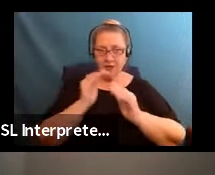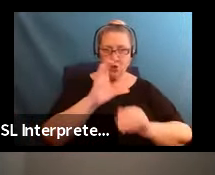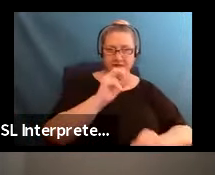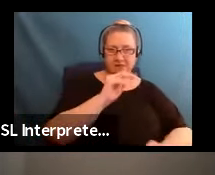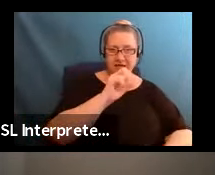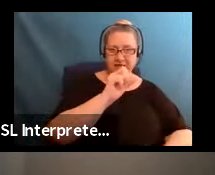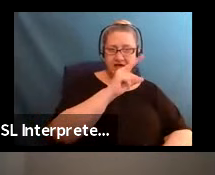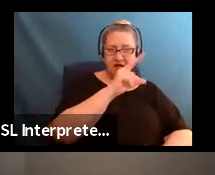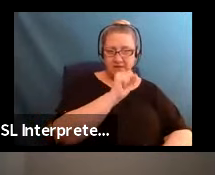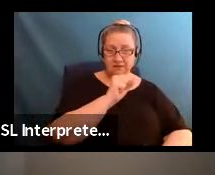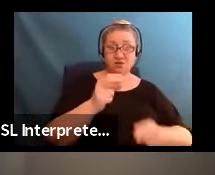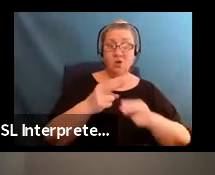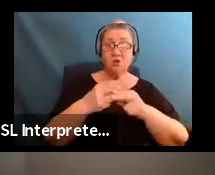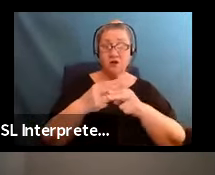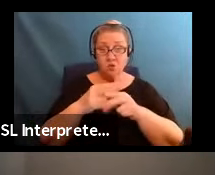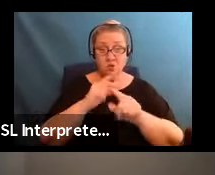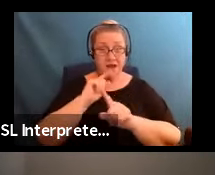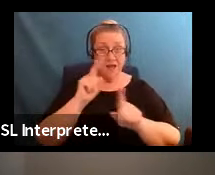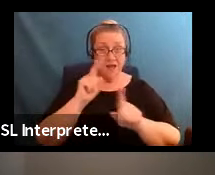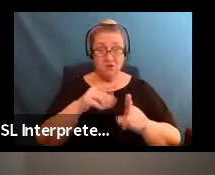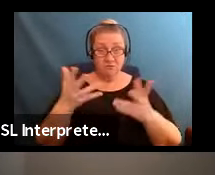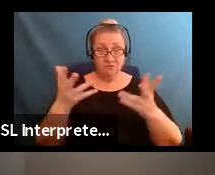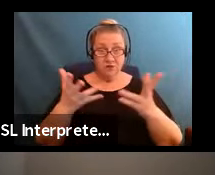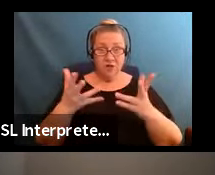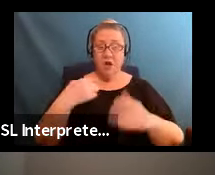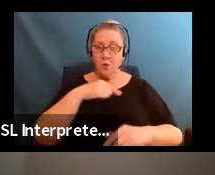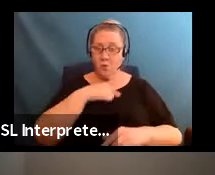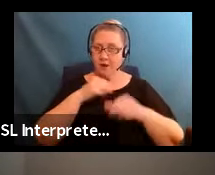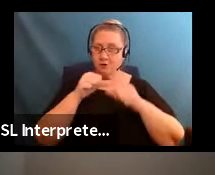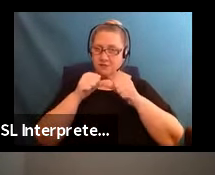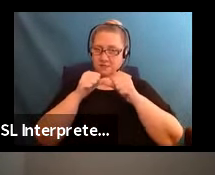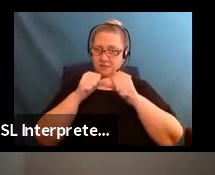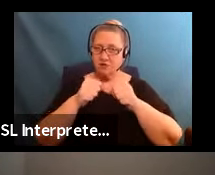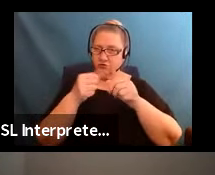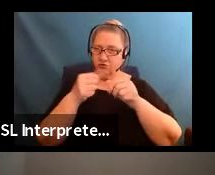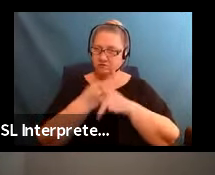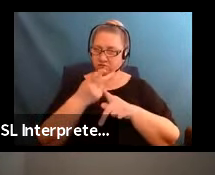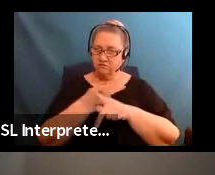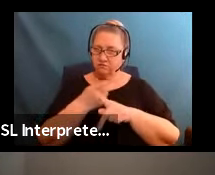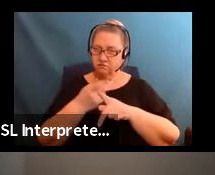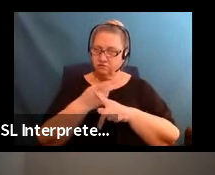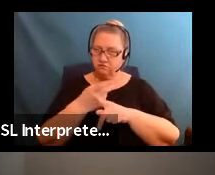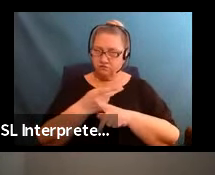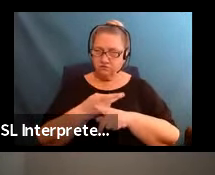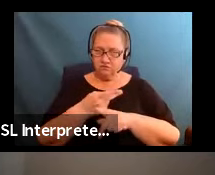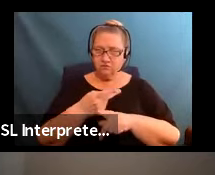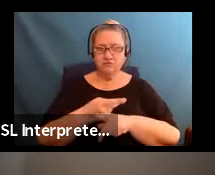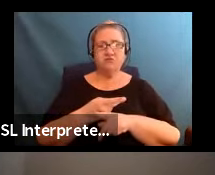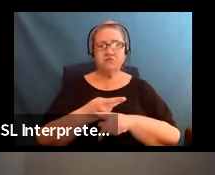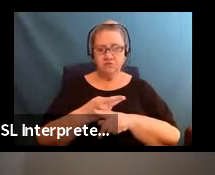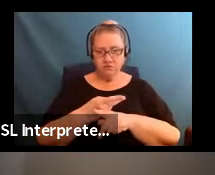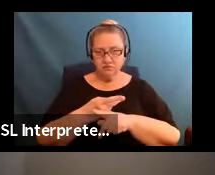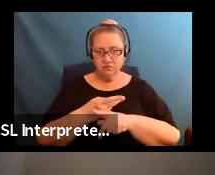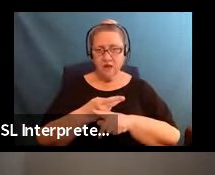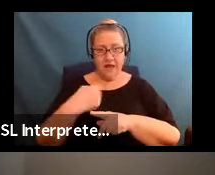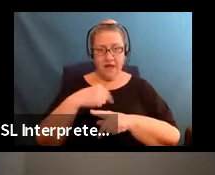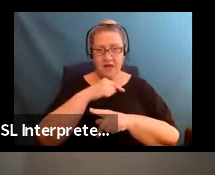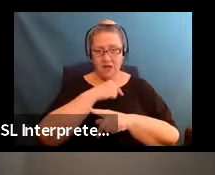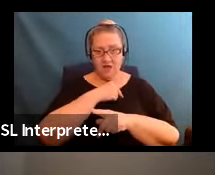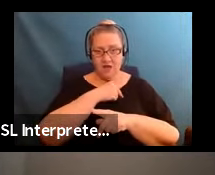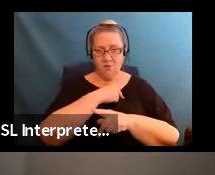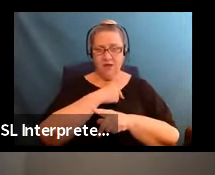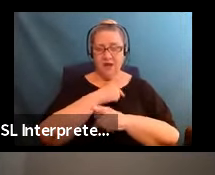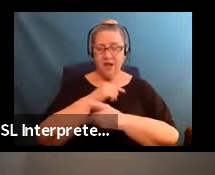Sure. So the short answer to that question is that we're still in process, and we'd love to as we are reaching